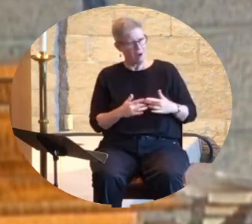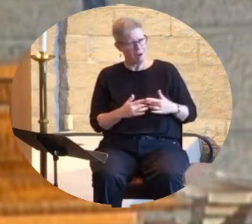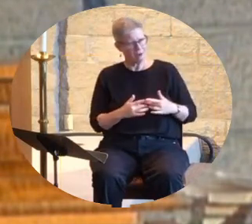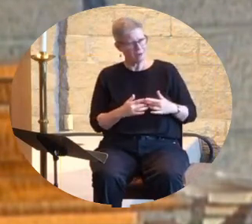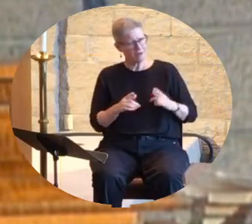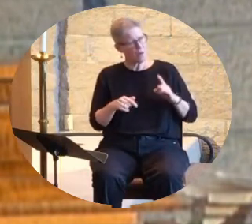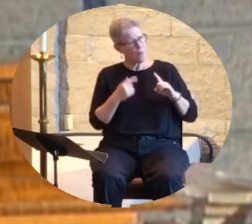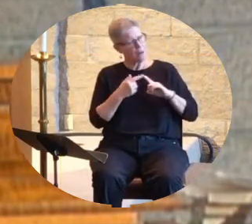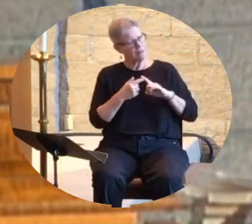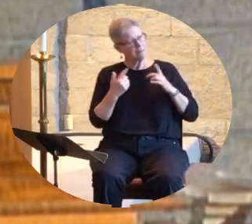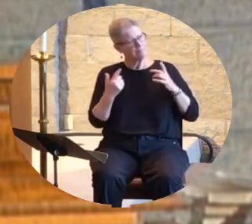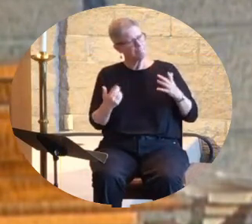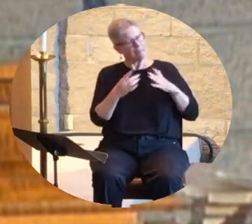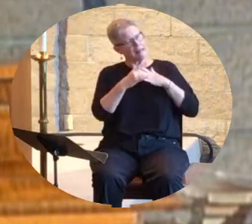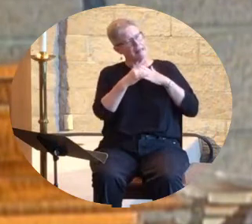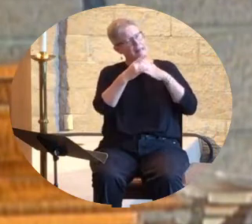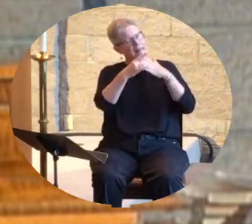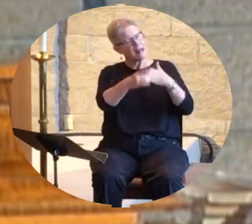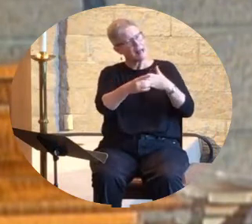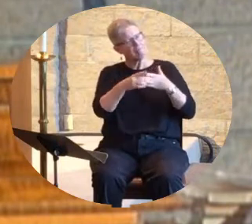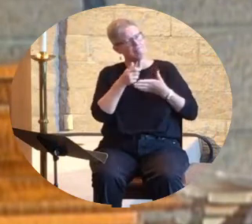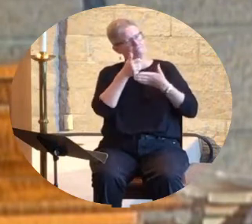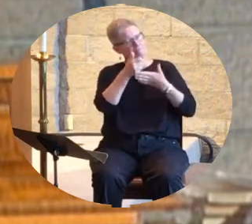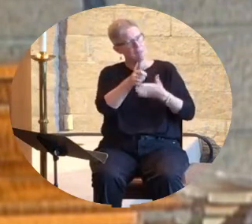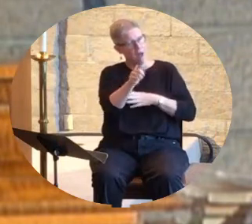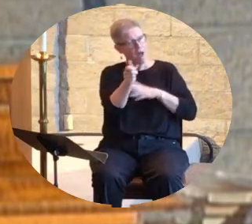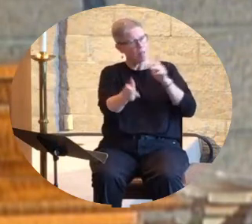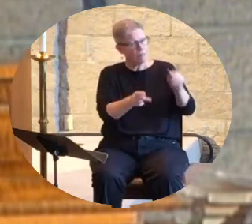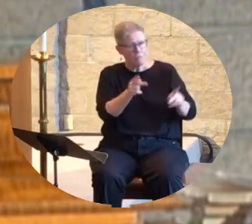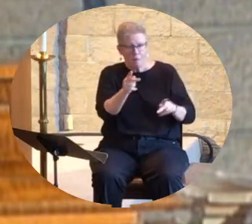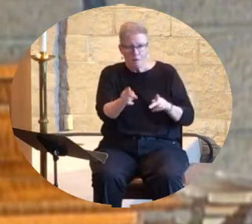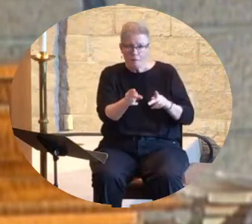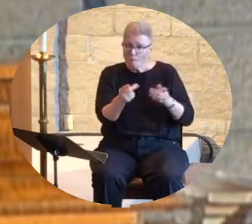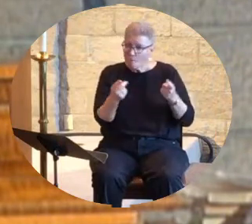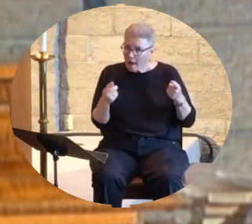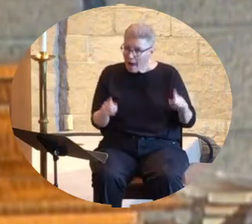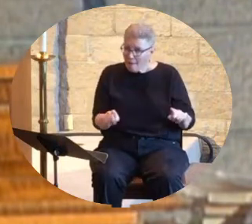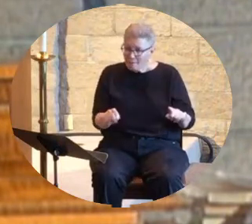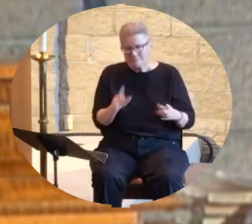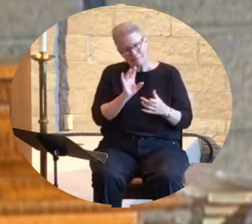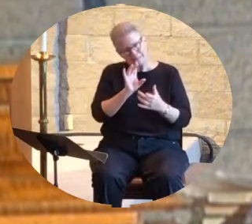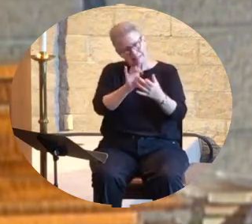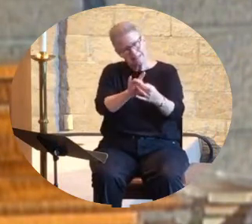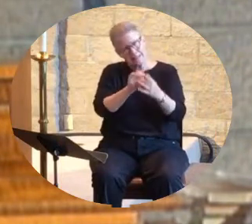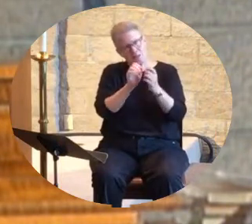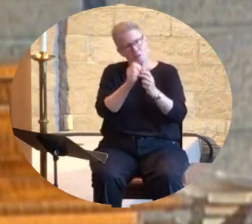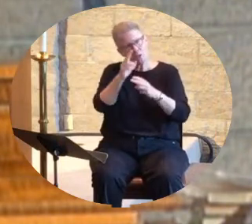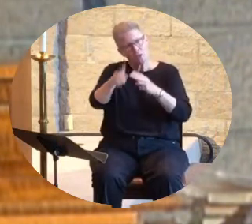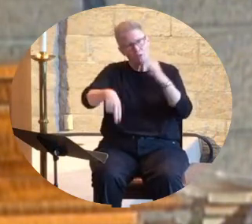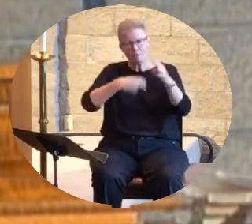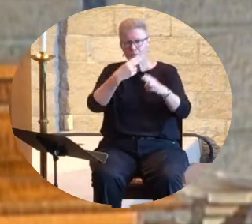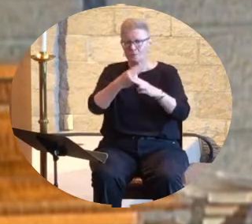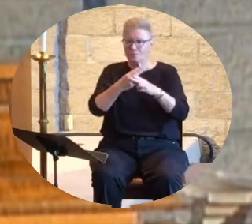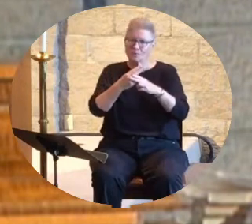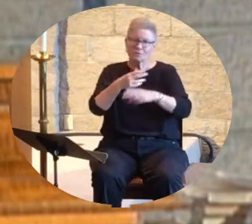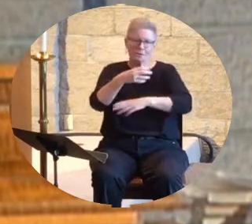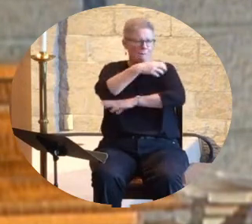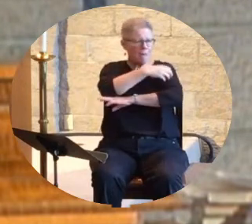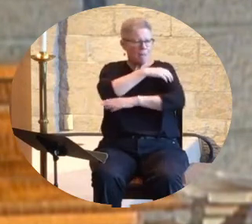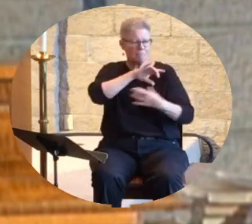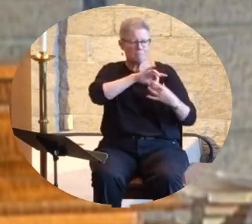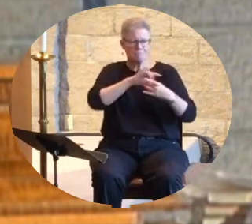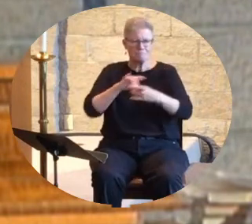oneself, it connects with the universal power of love, the love of